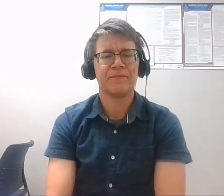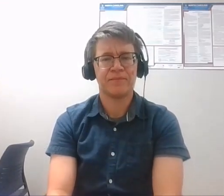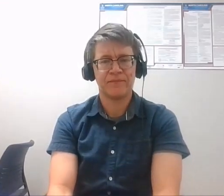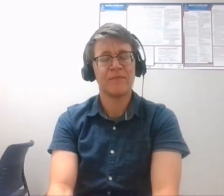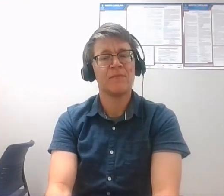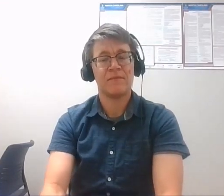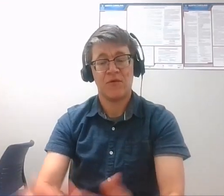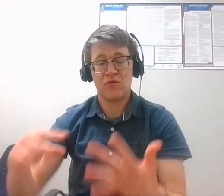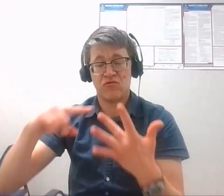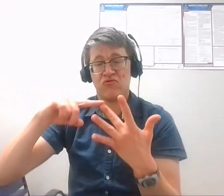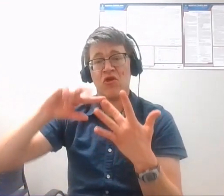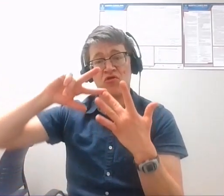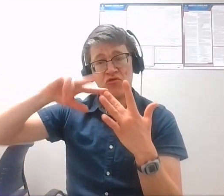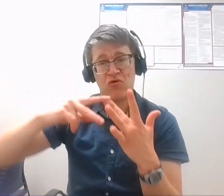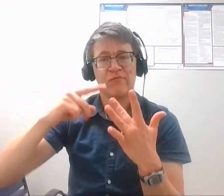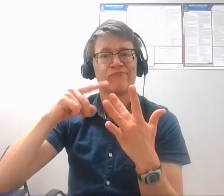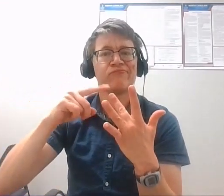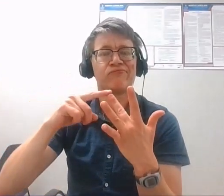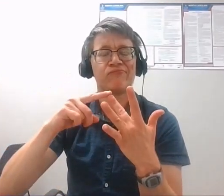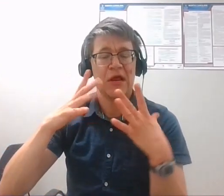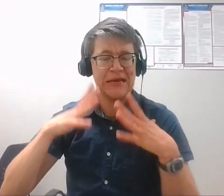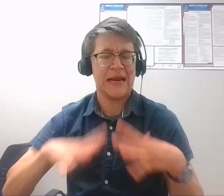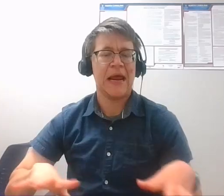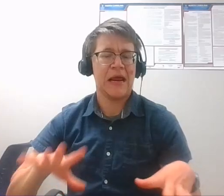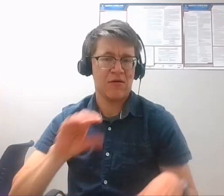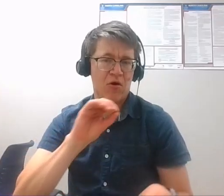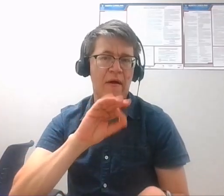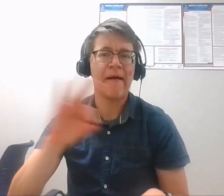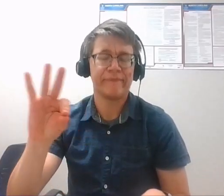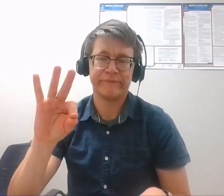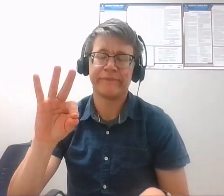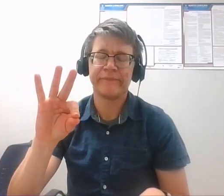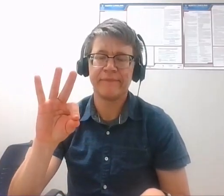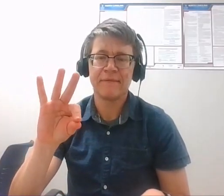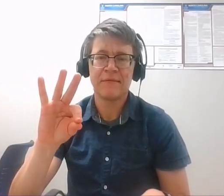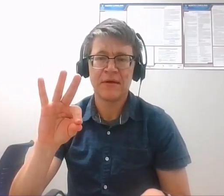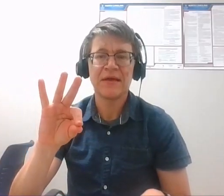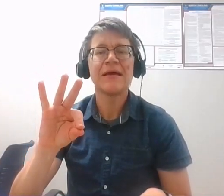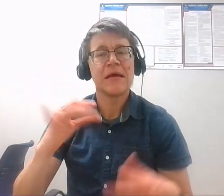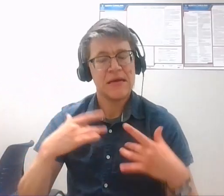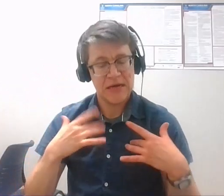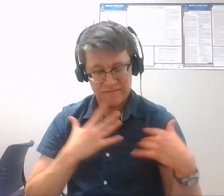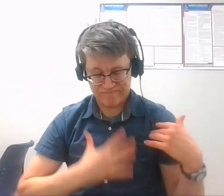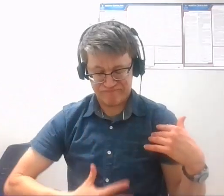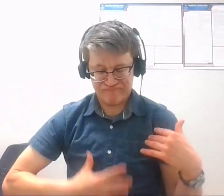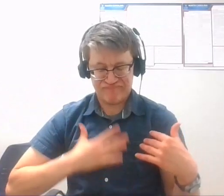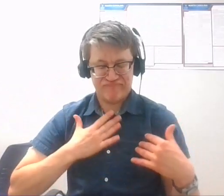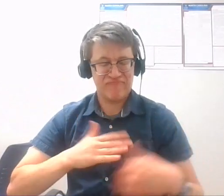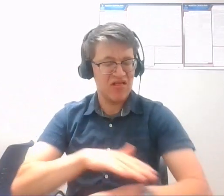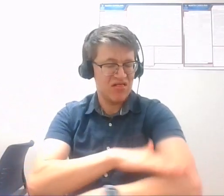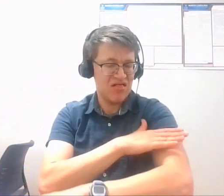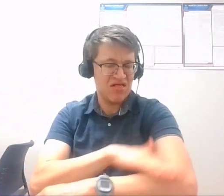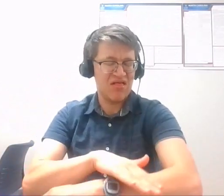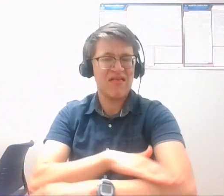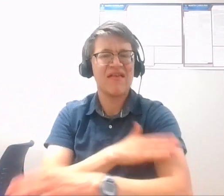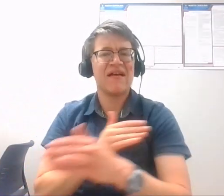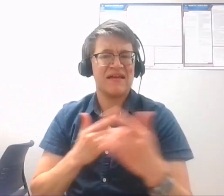The third item to be removed is the gown. The most contaminated areas of the gown are the front and sleeves.